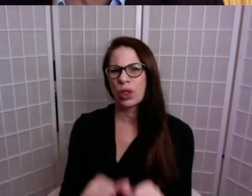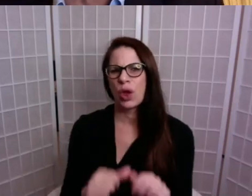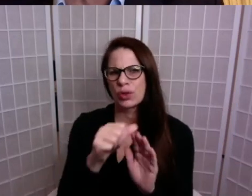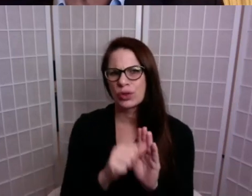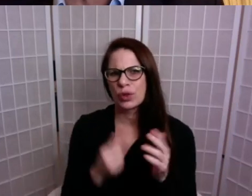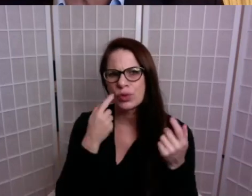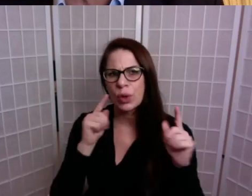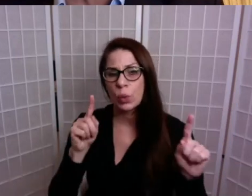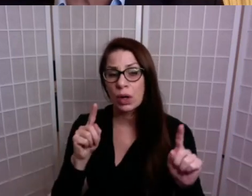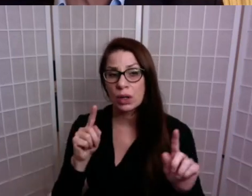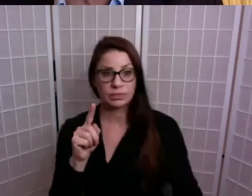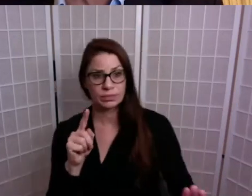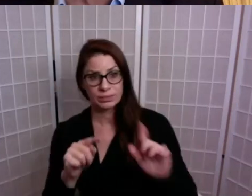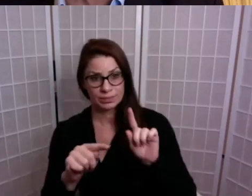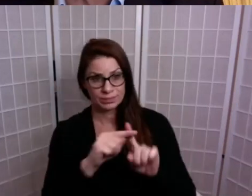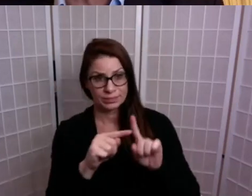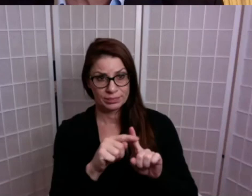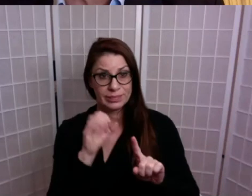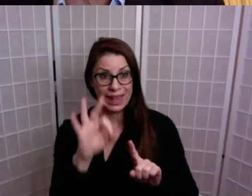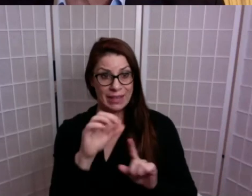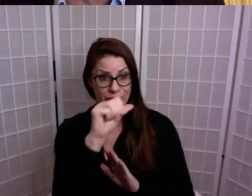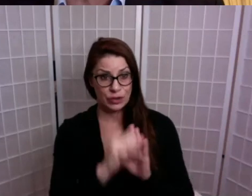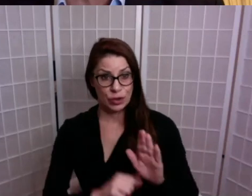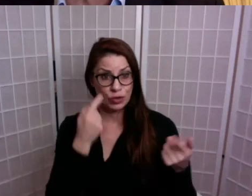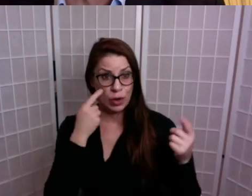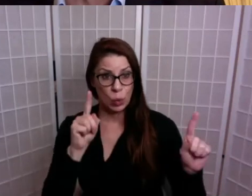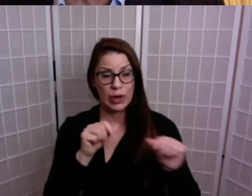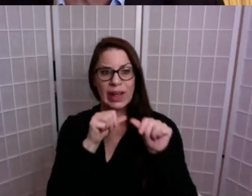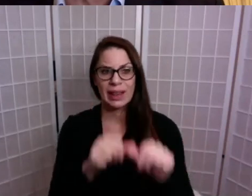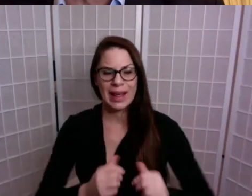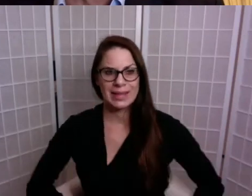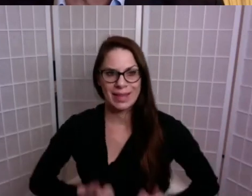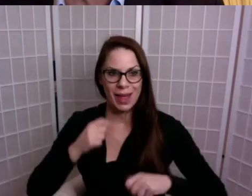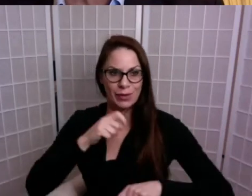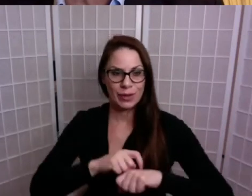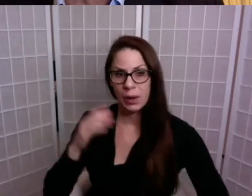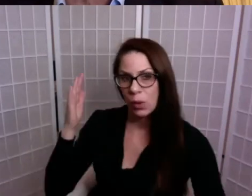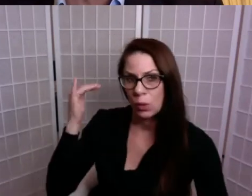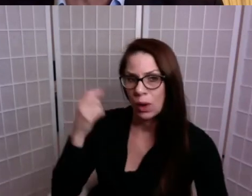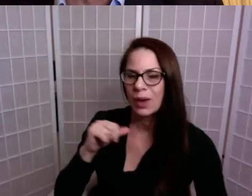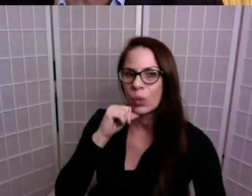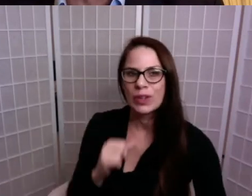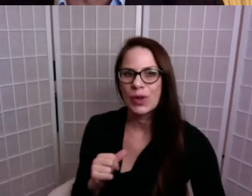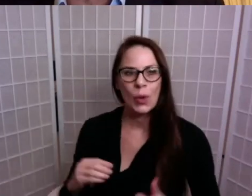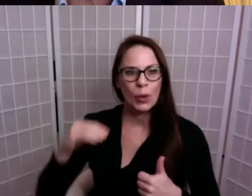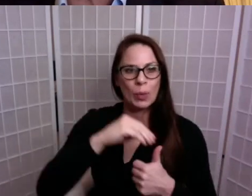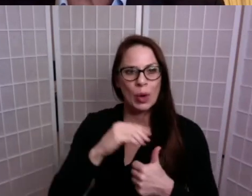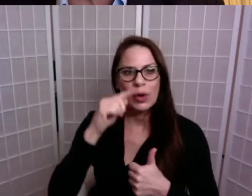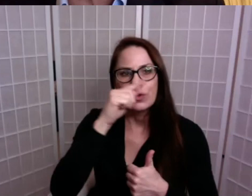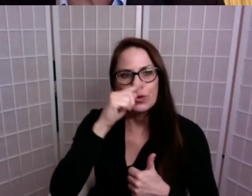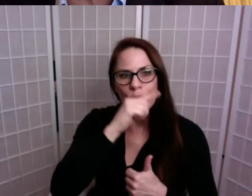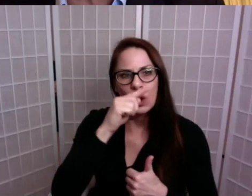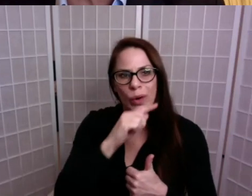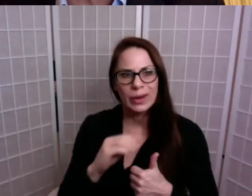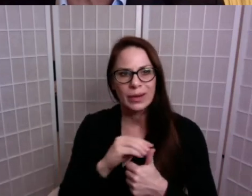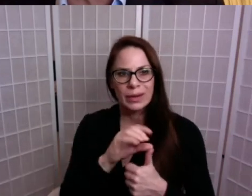thumb arthritis is if the surgery works, it lasts for your lifetime because we don't put in foreign material like an implant that